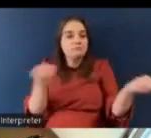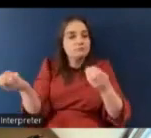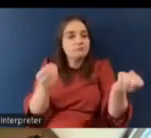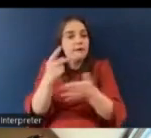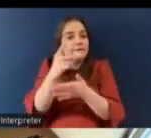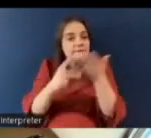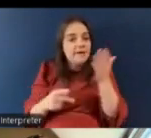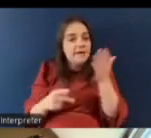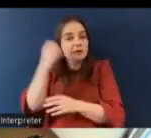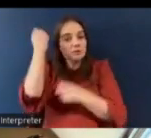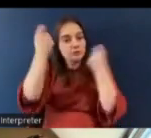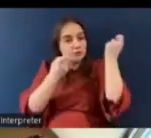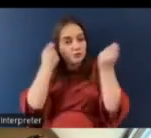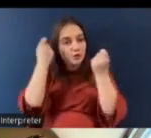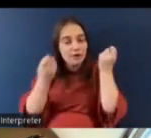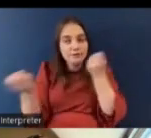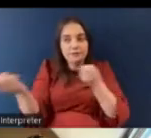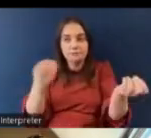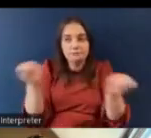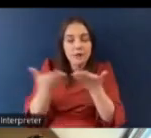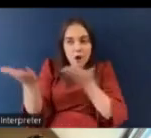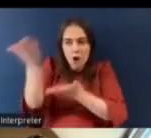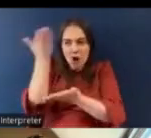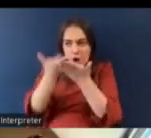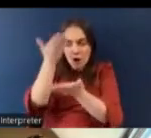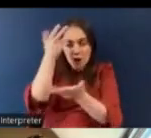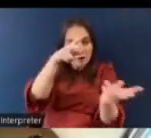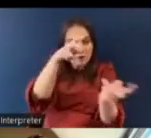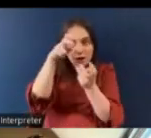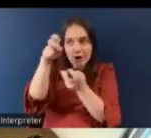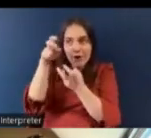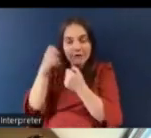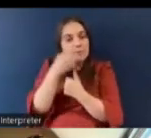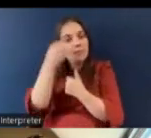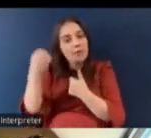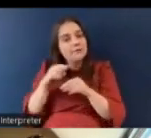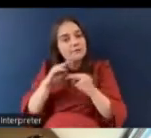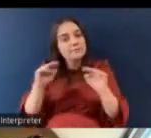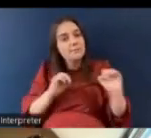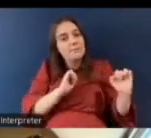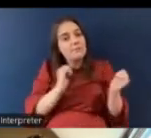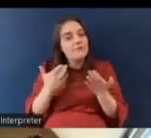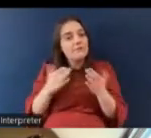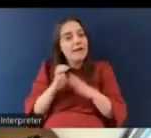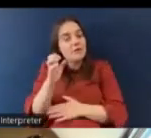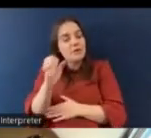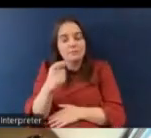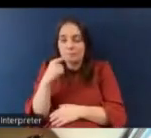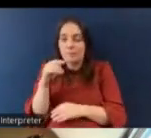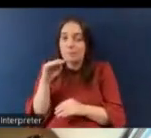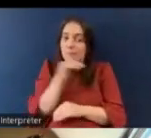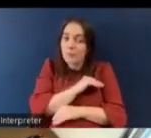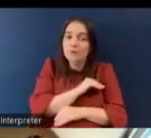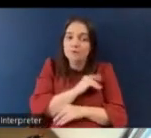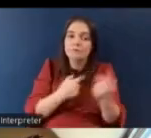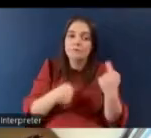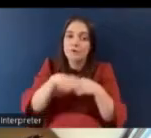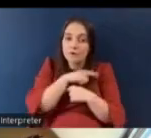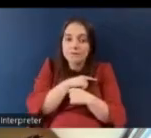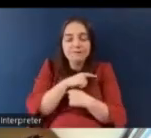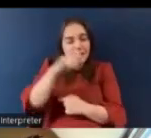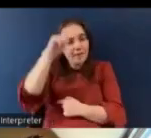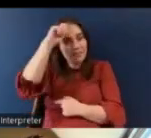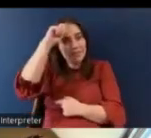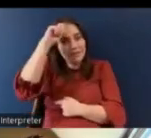approaches, methodologies, and also to learn from each other and from the people who were delivering the course. So that was really important for us. And I think